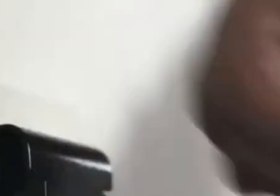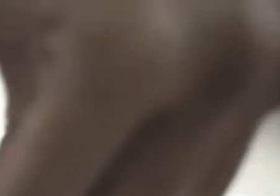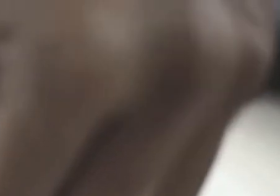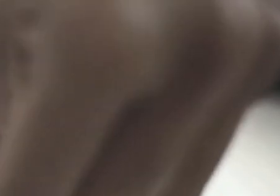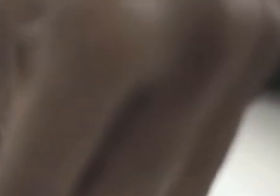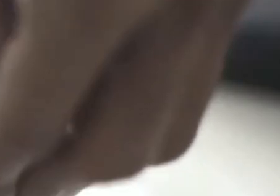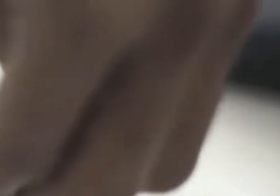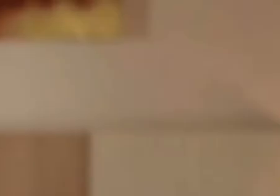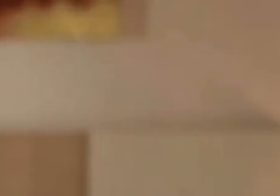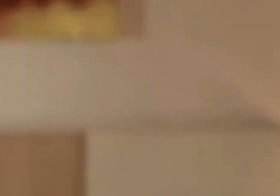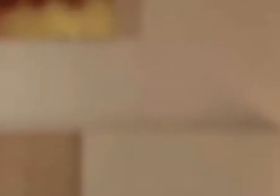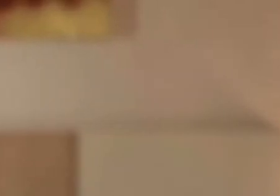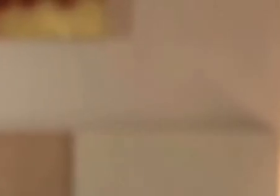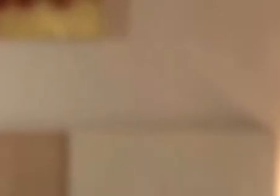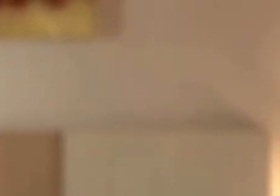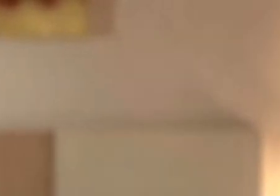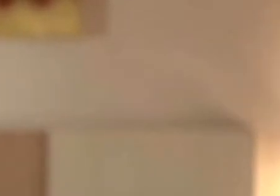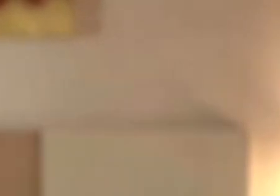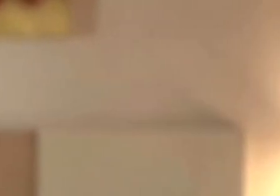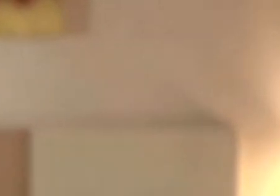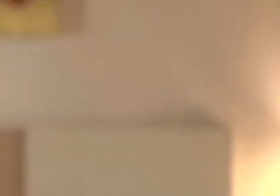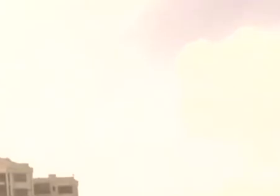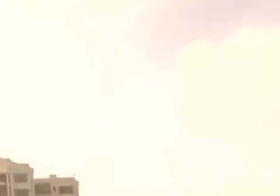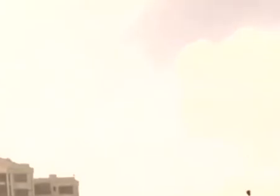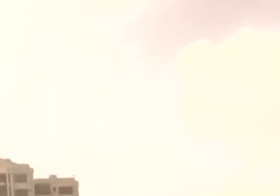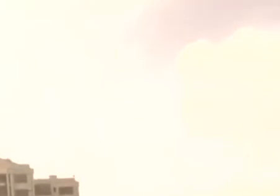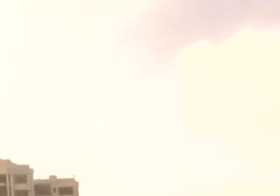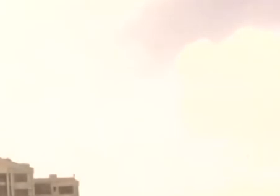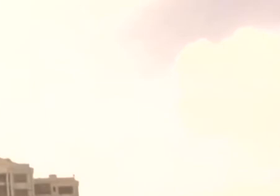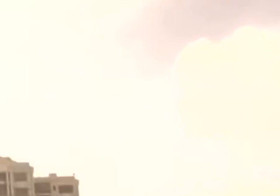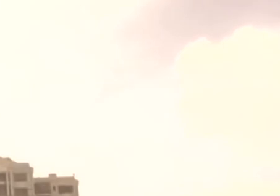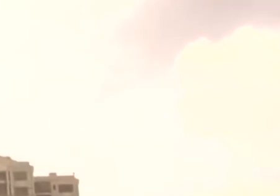have scenarios around it, and yeah.